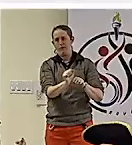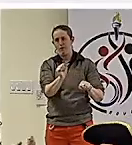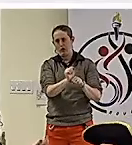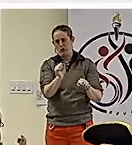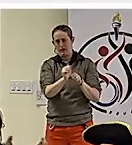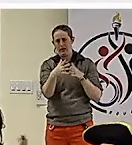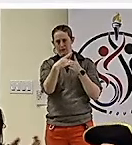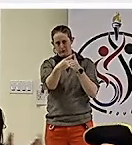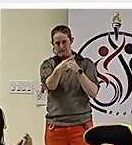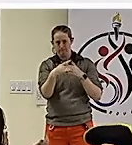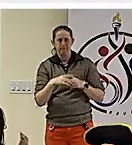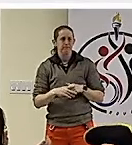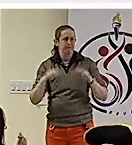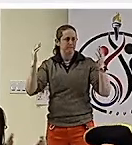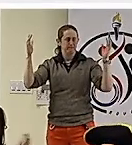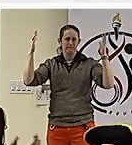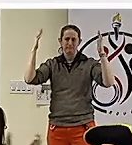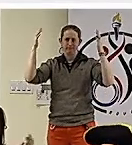shown.